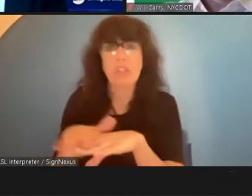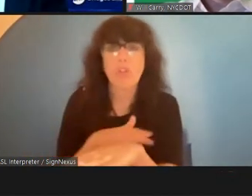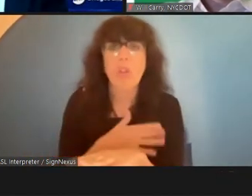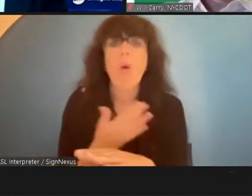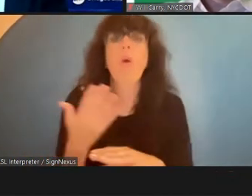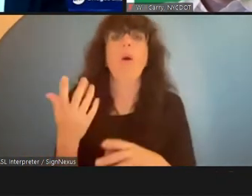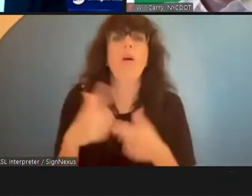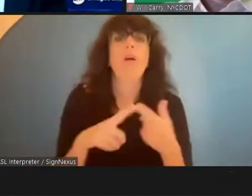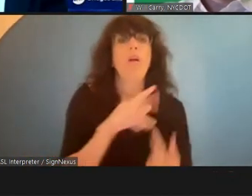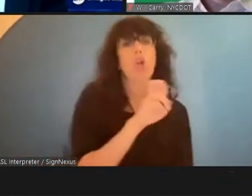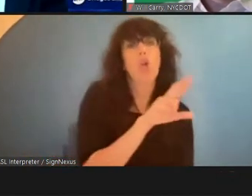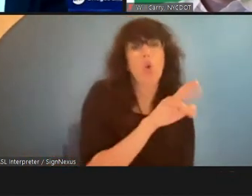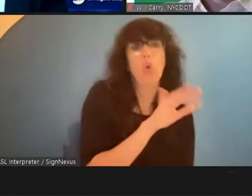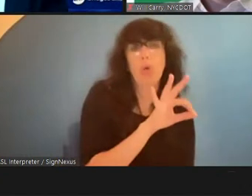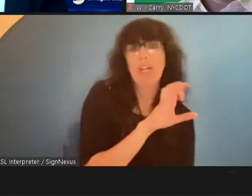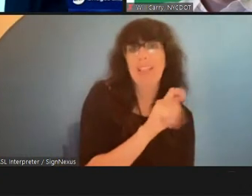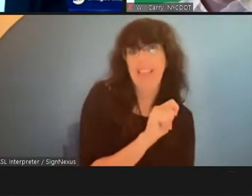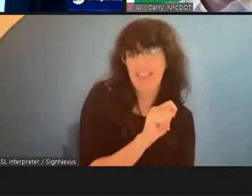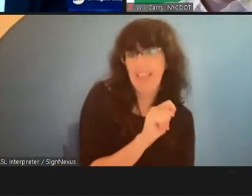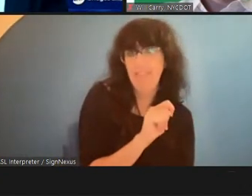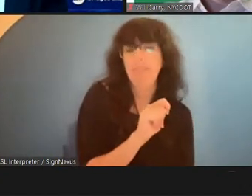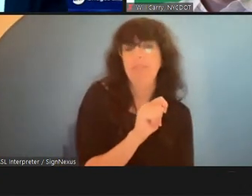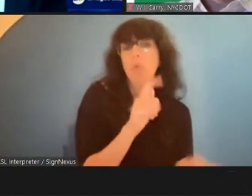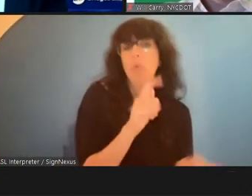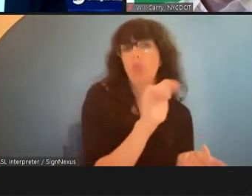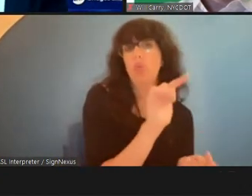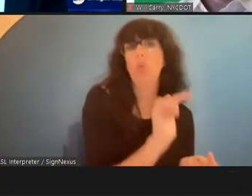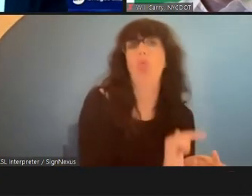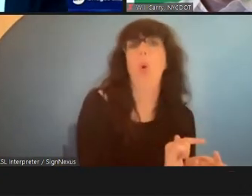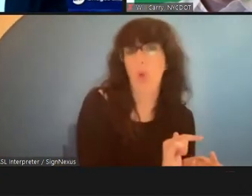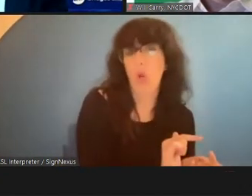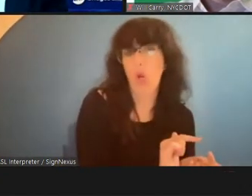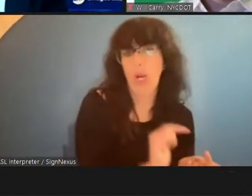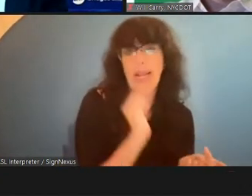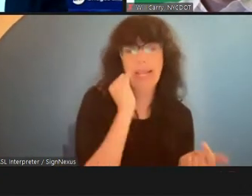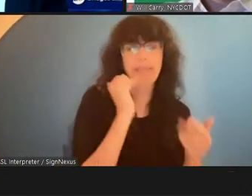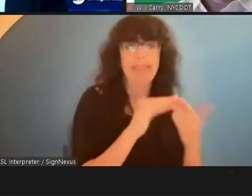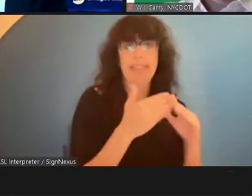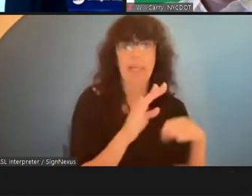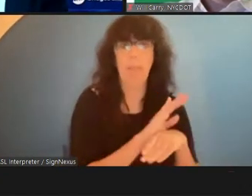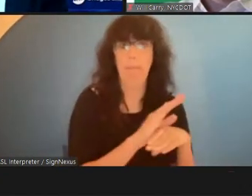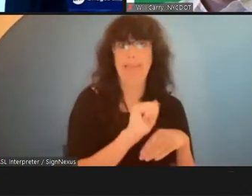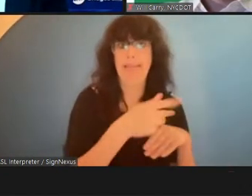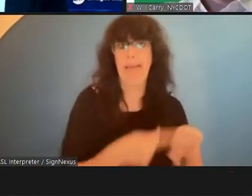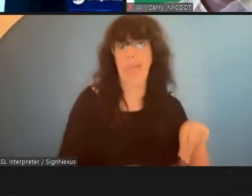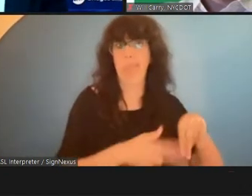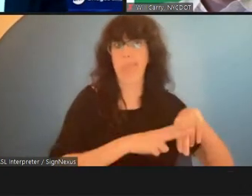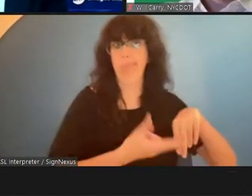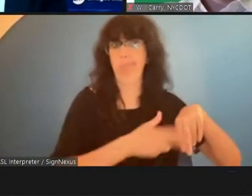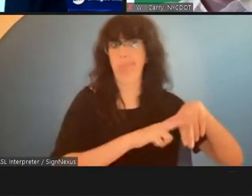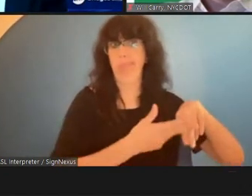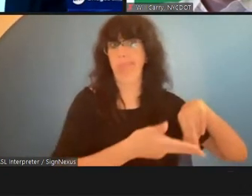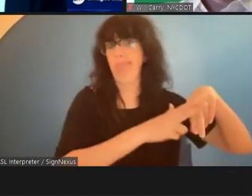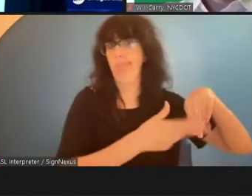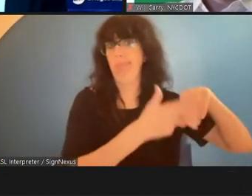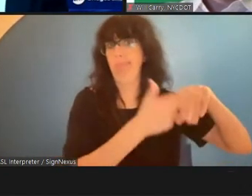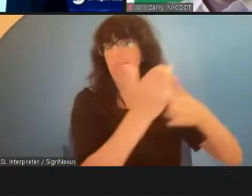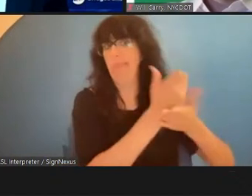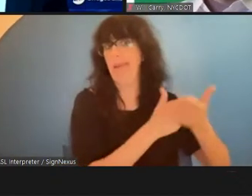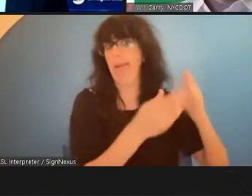apps undercut taxi fares by going lower when the city is busy app cars raise their rates making more dollars in